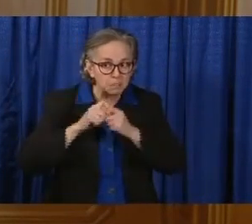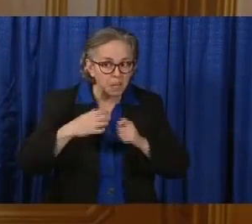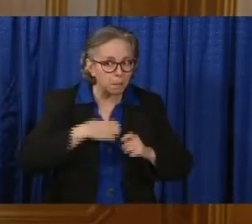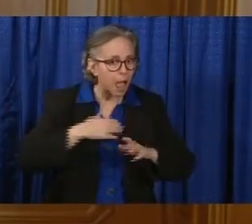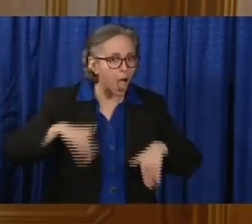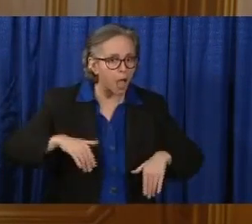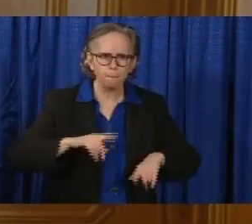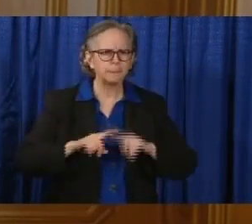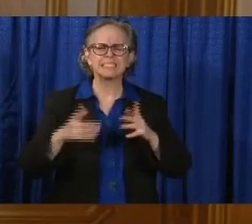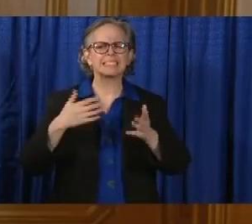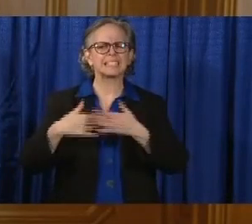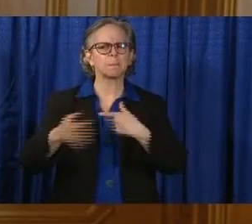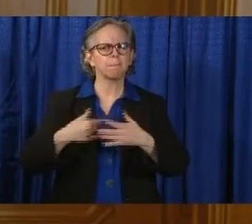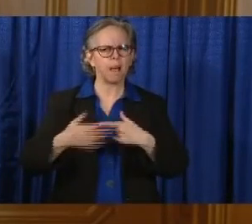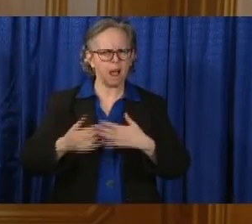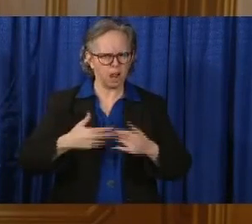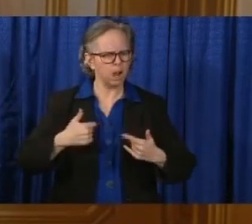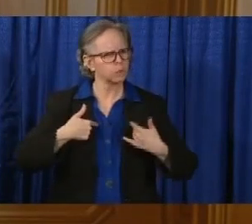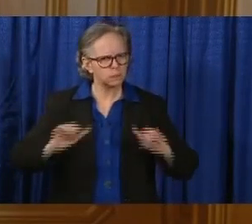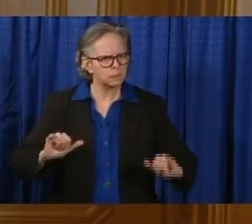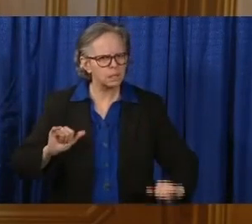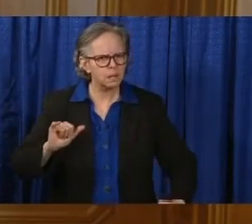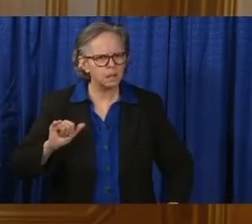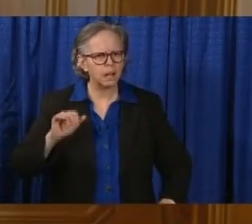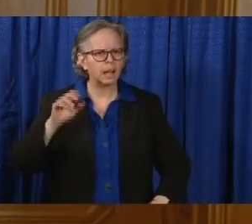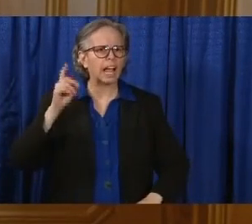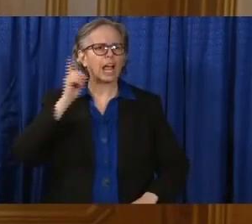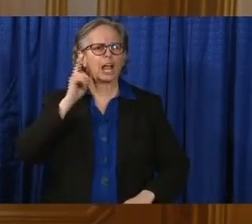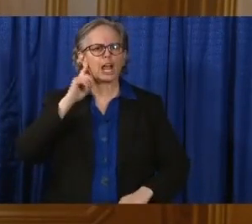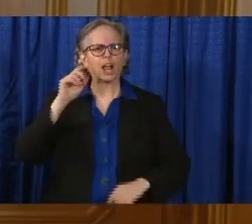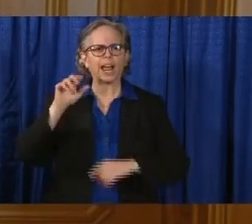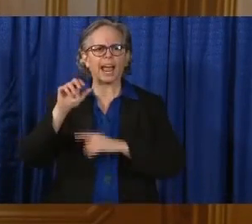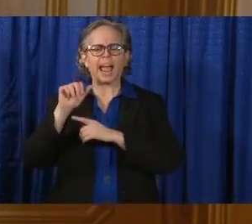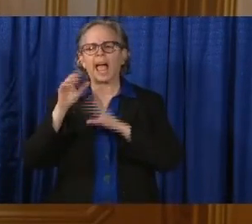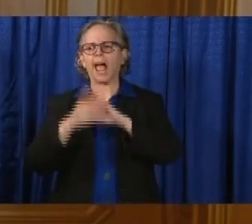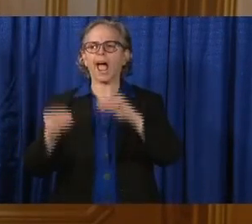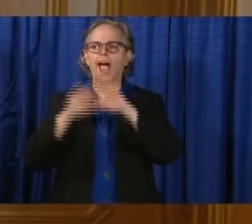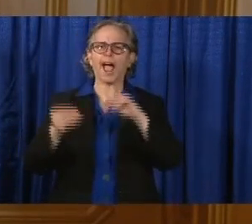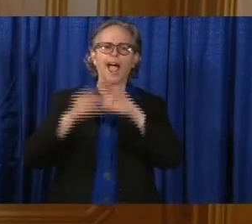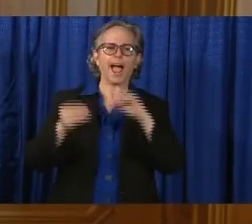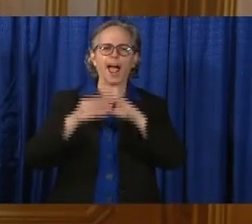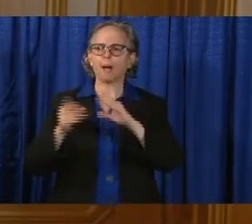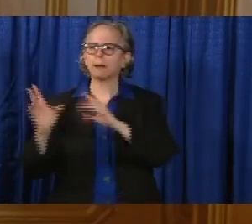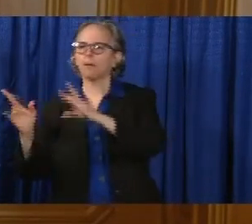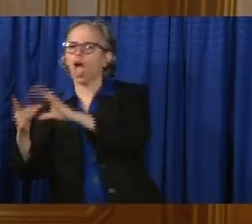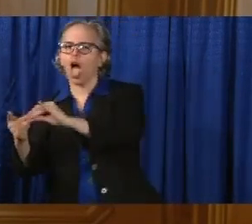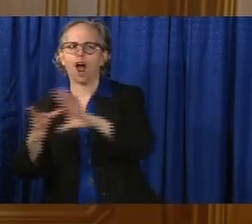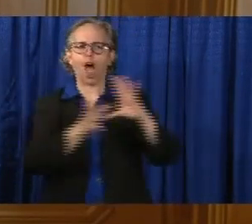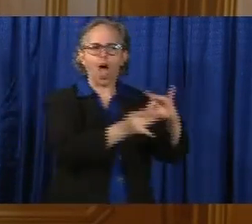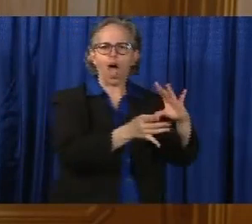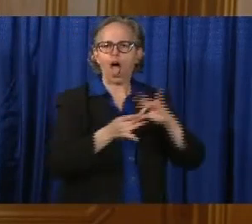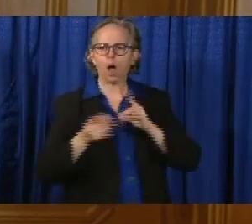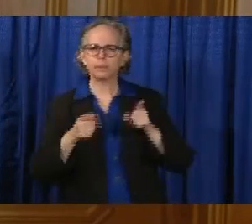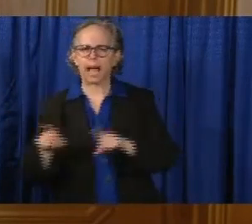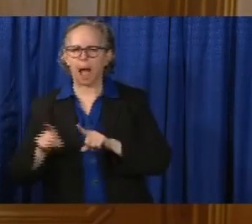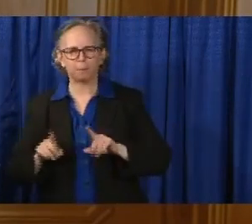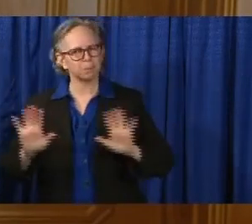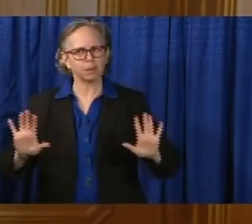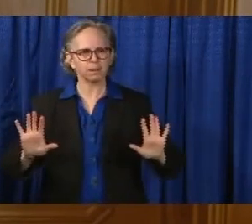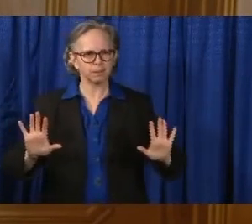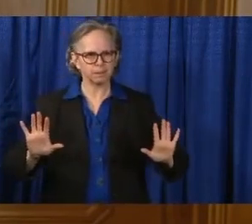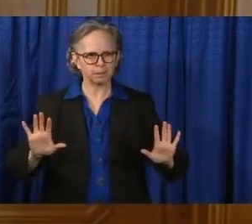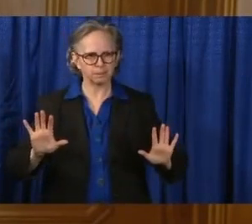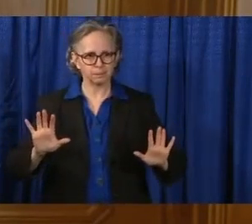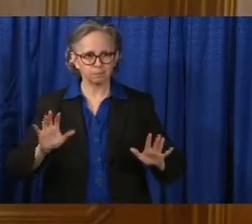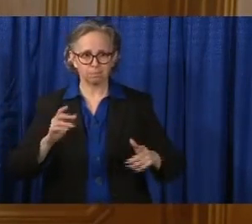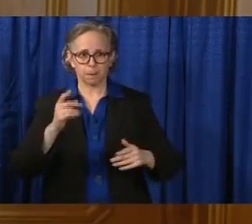reports from around, and of course, you know, the average citizen is not in the back room where they're sorting the mail, or you